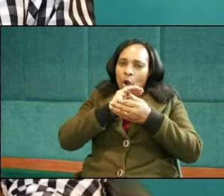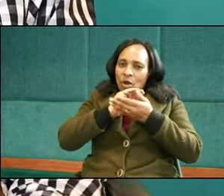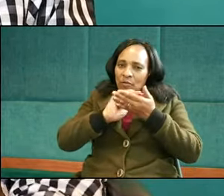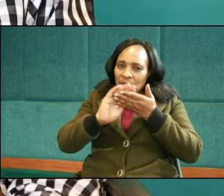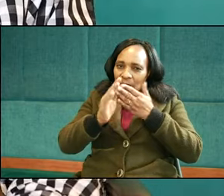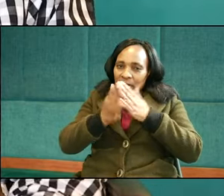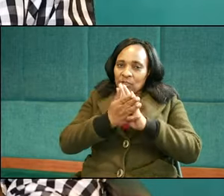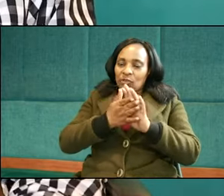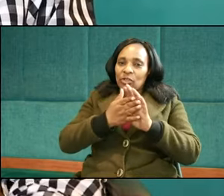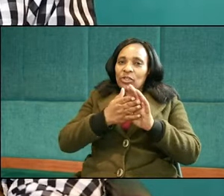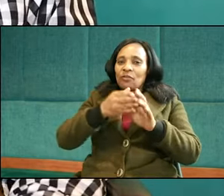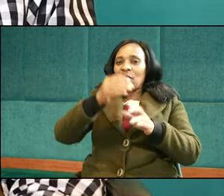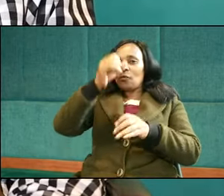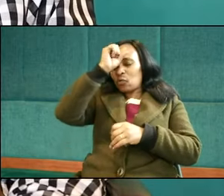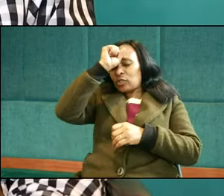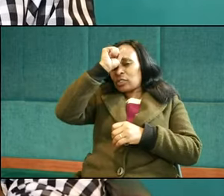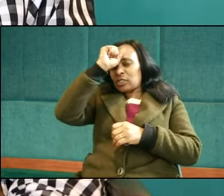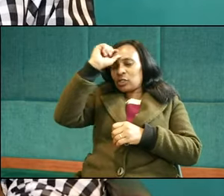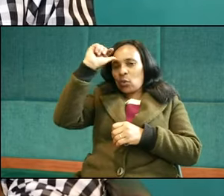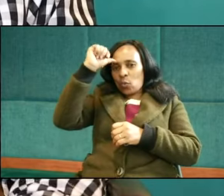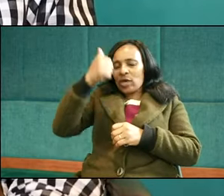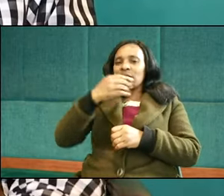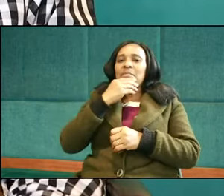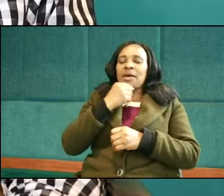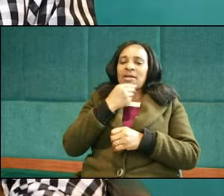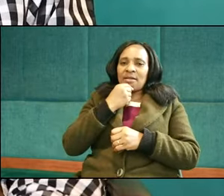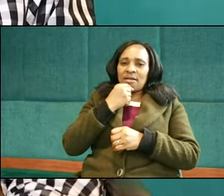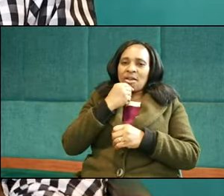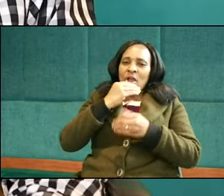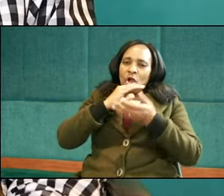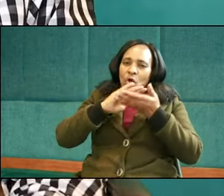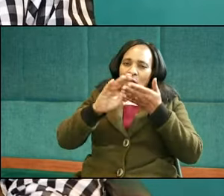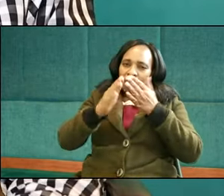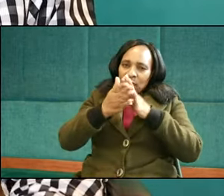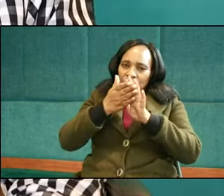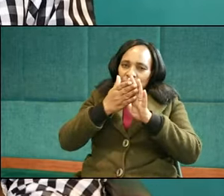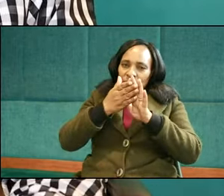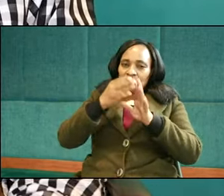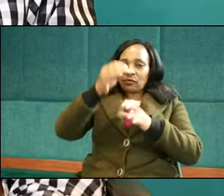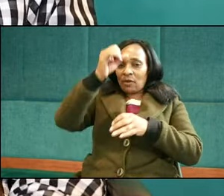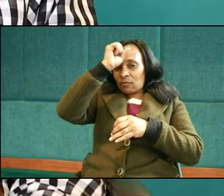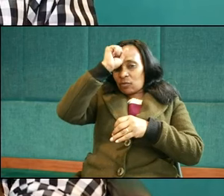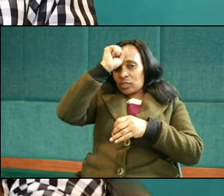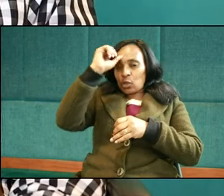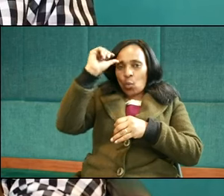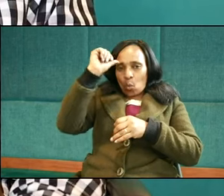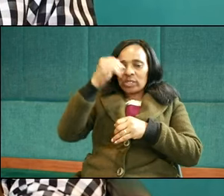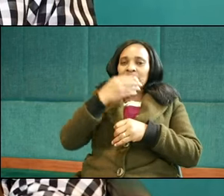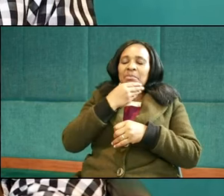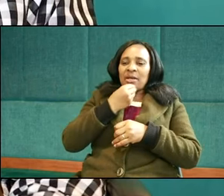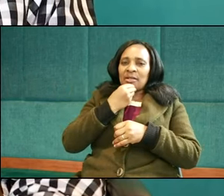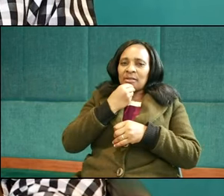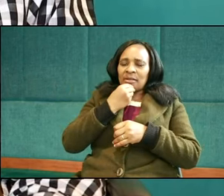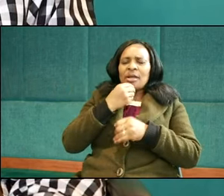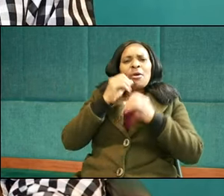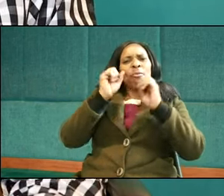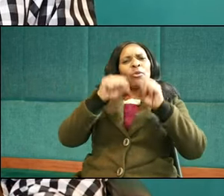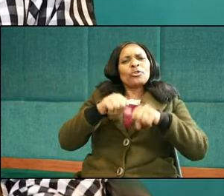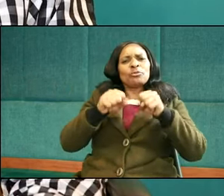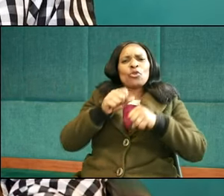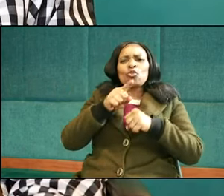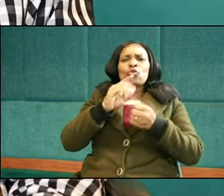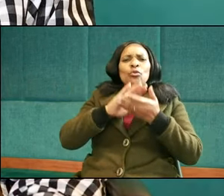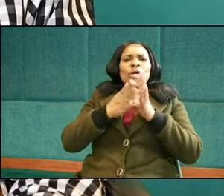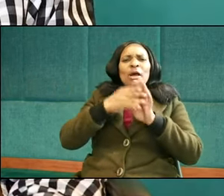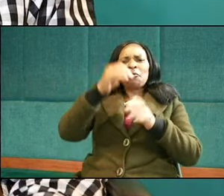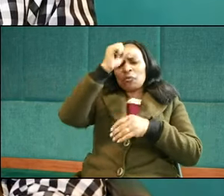Foolish Wise Man. Confessions of a Foolish Wise Man. Is it possible to be